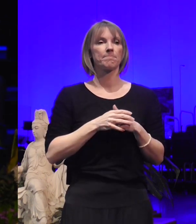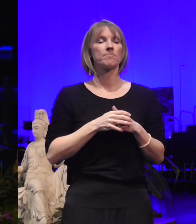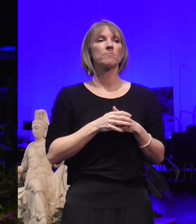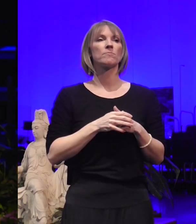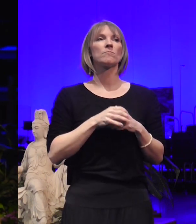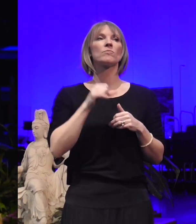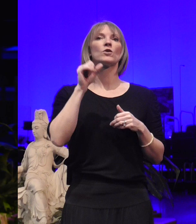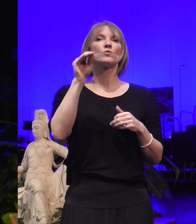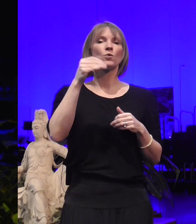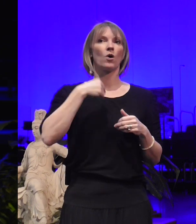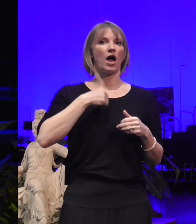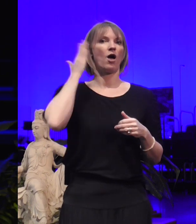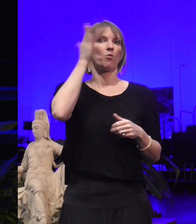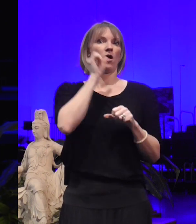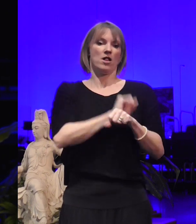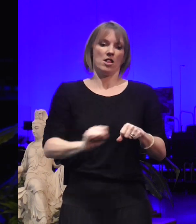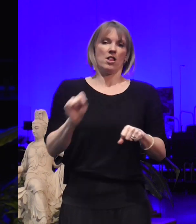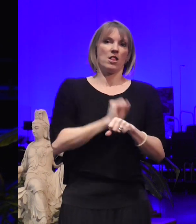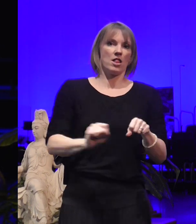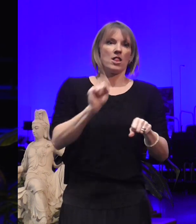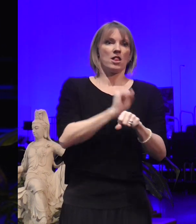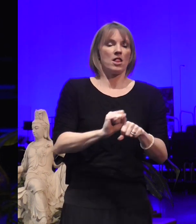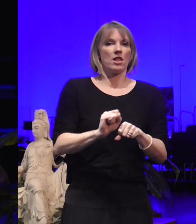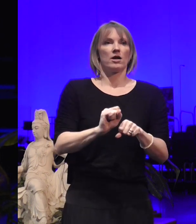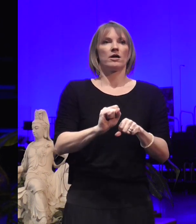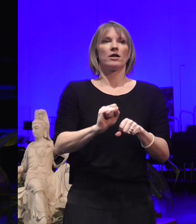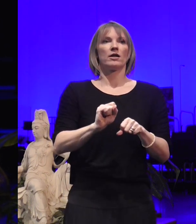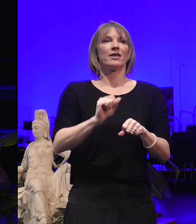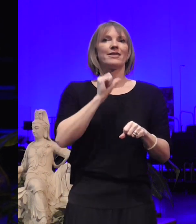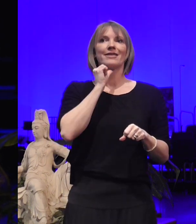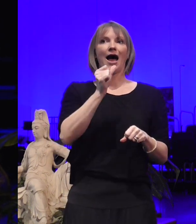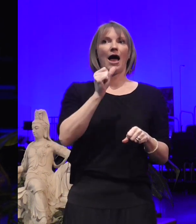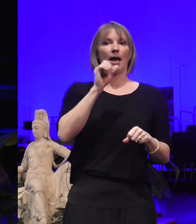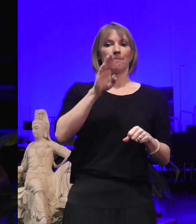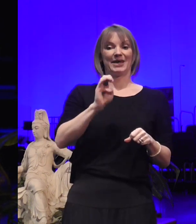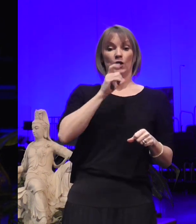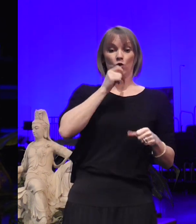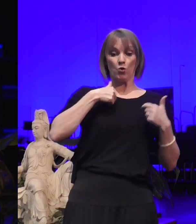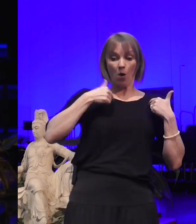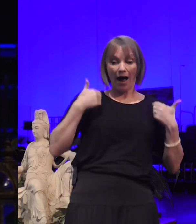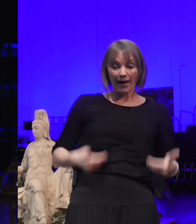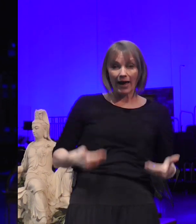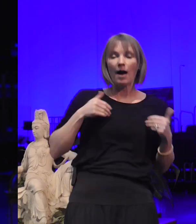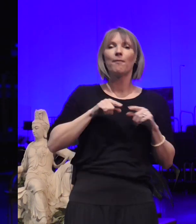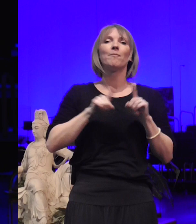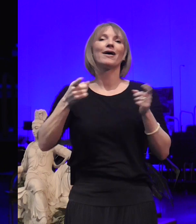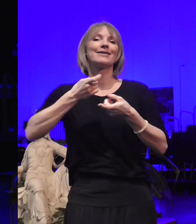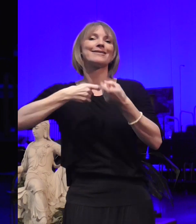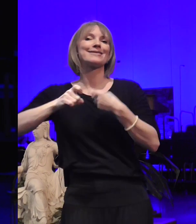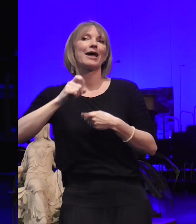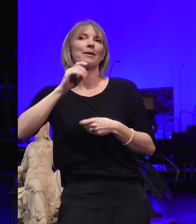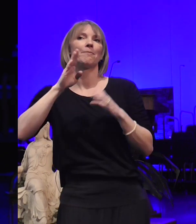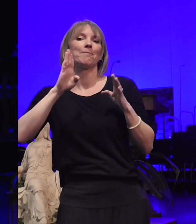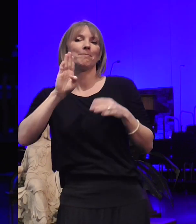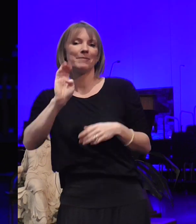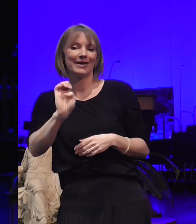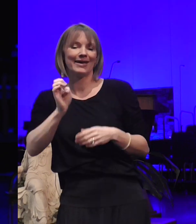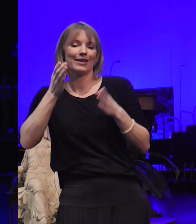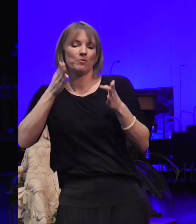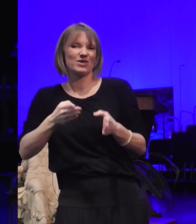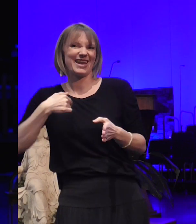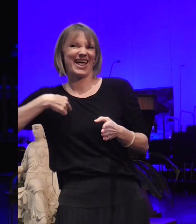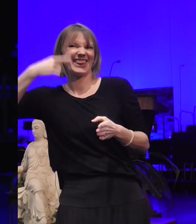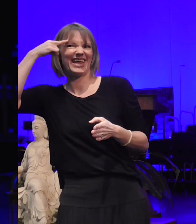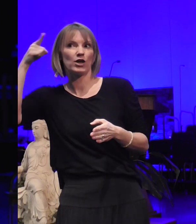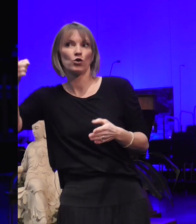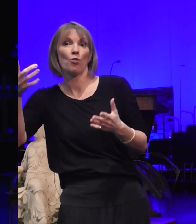So I will work very hard to not be who I am, but who I think you want me to be,